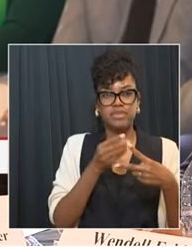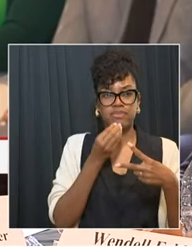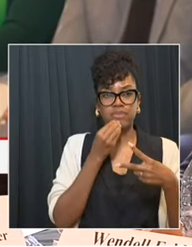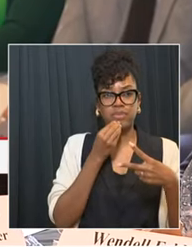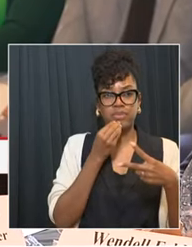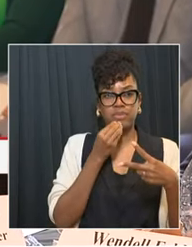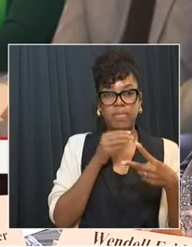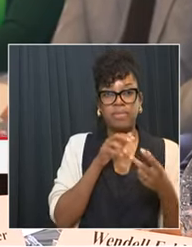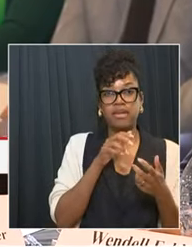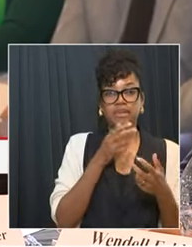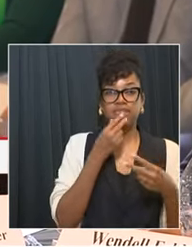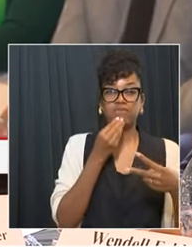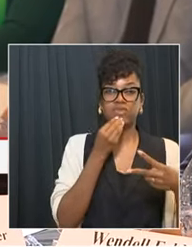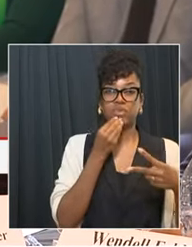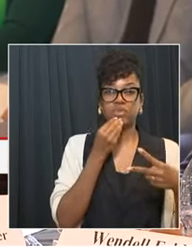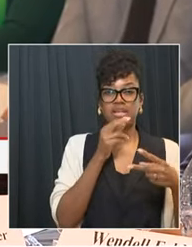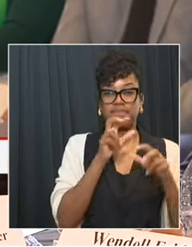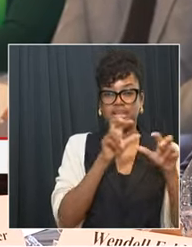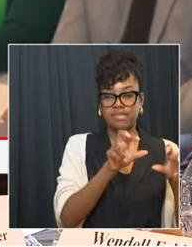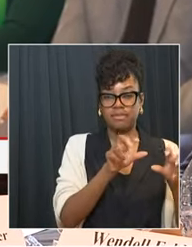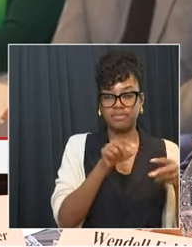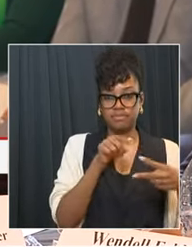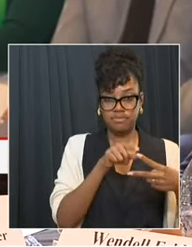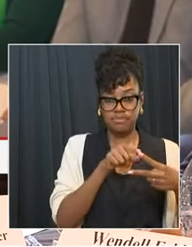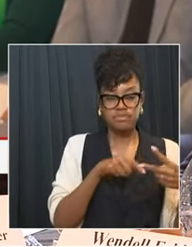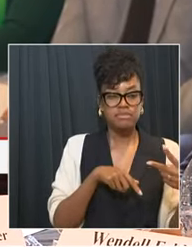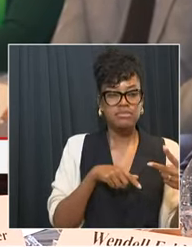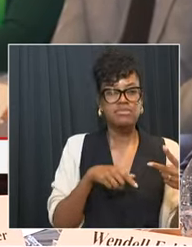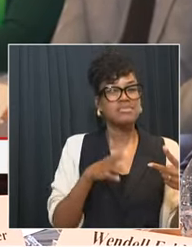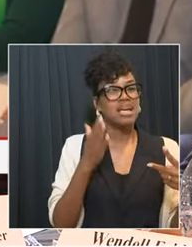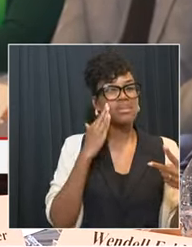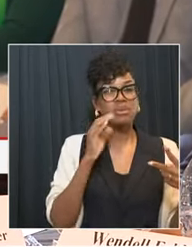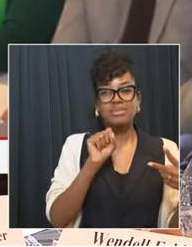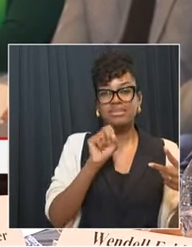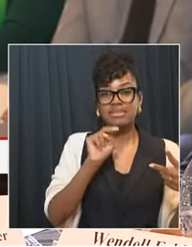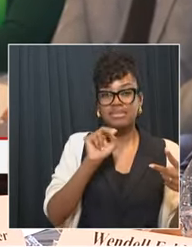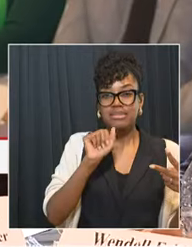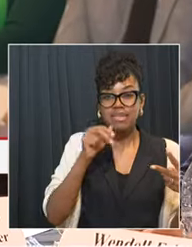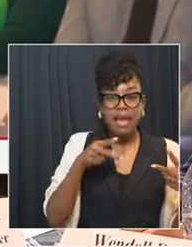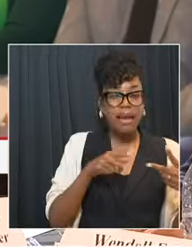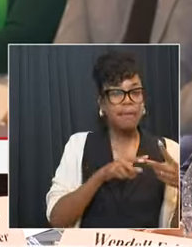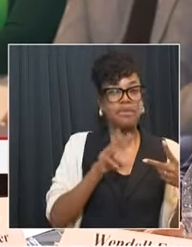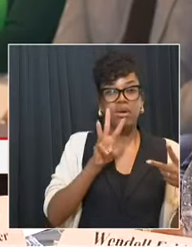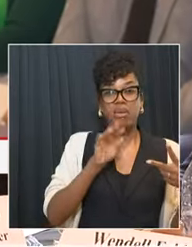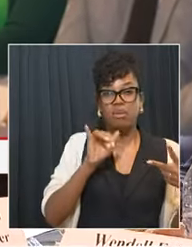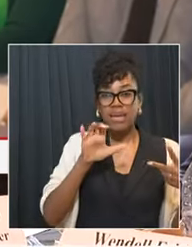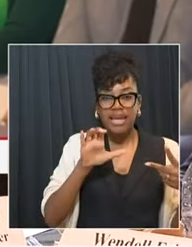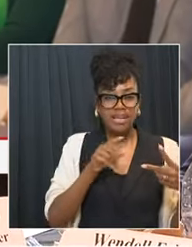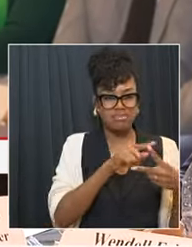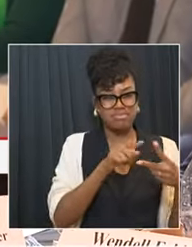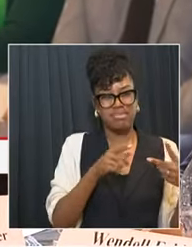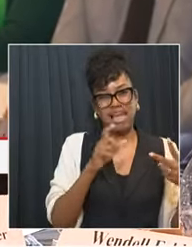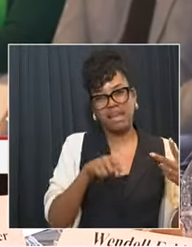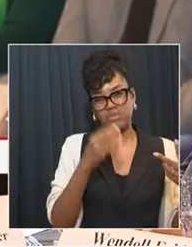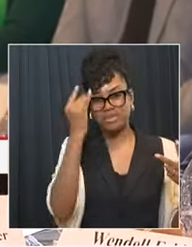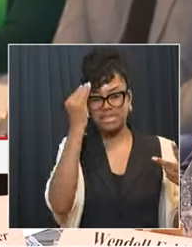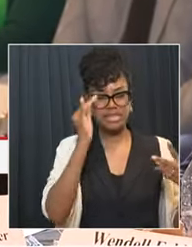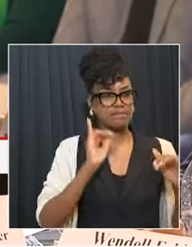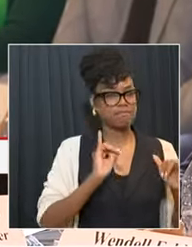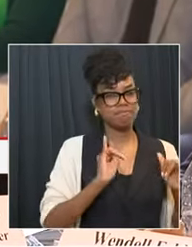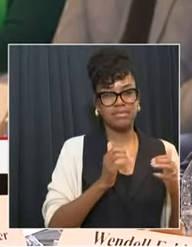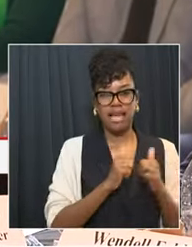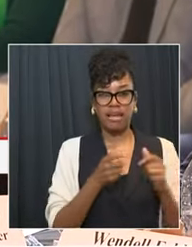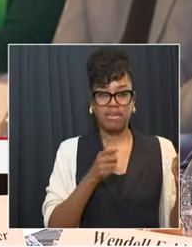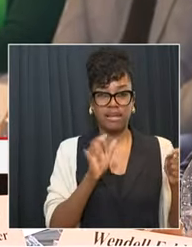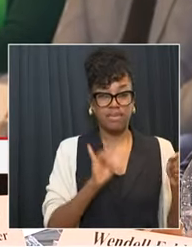coming. Perhaps, I don't know, let's see if they can get it together in terms of SNAP, WIC, and some other things. So what we do locally is going to be hugely important, and I know that our food banks